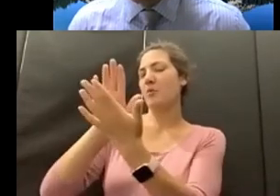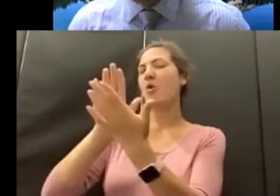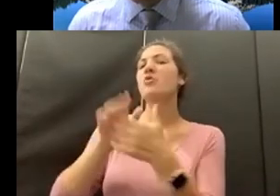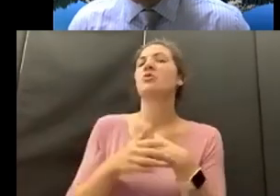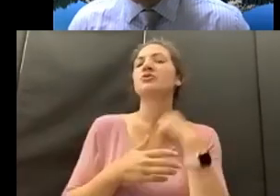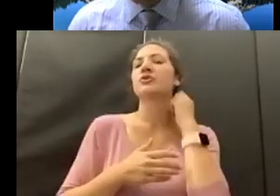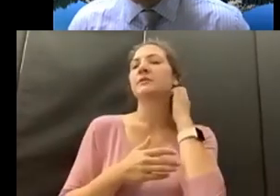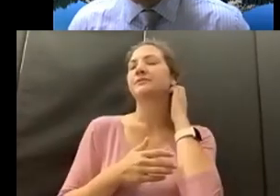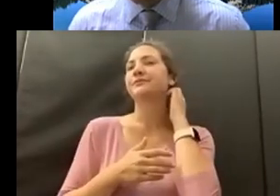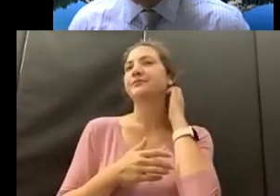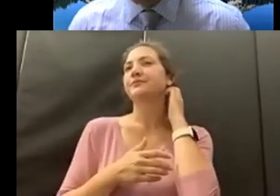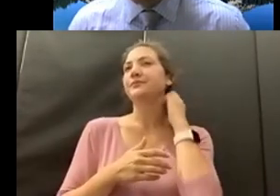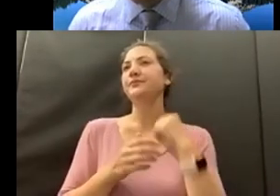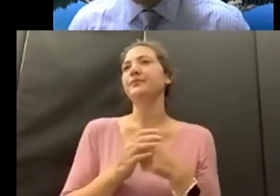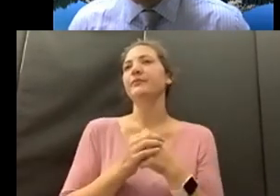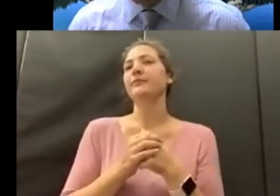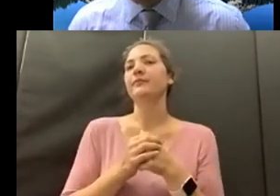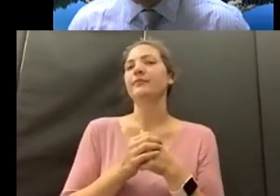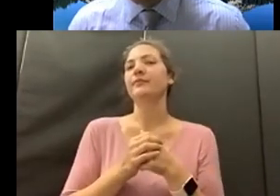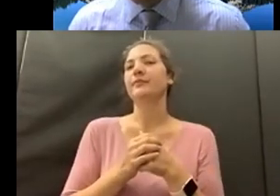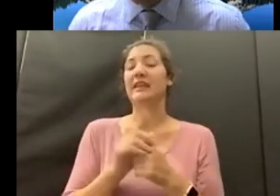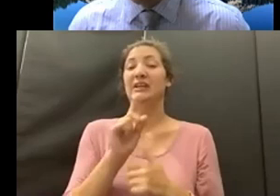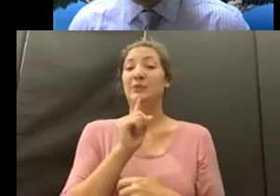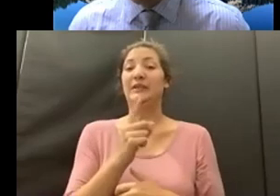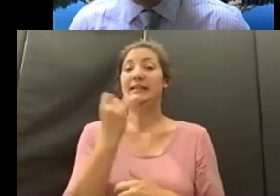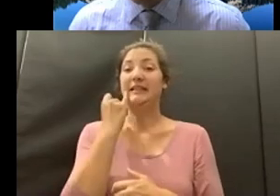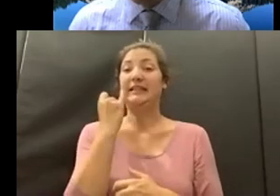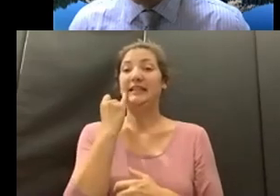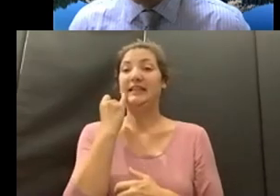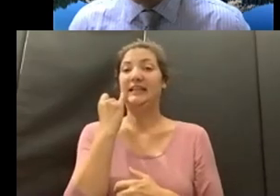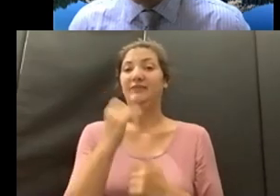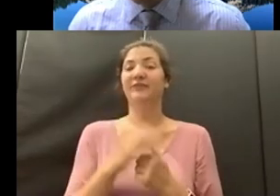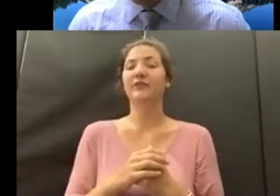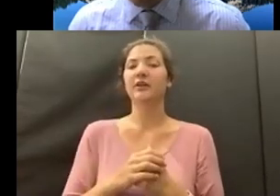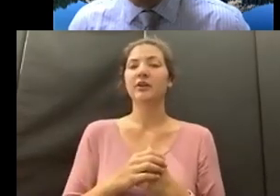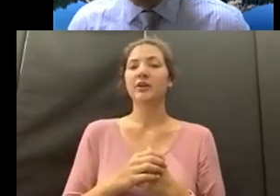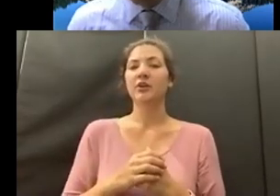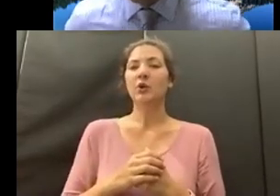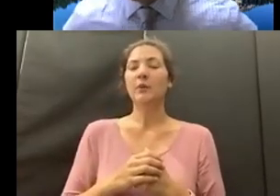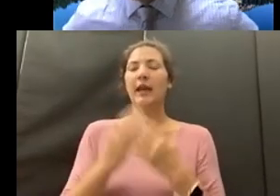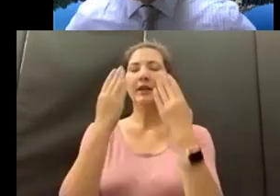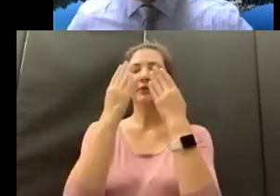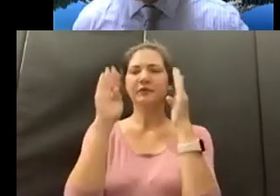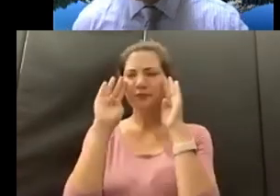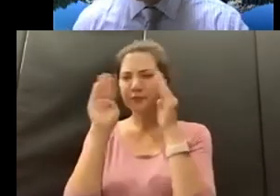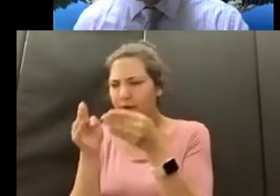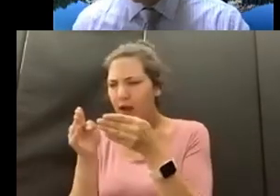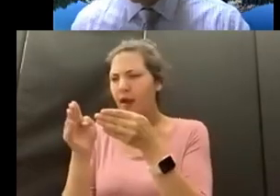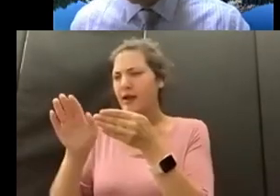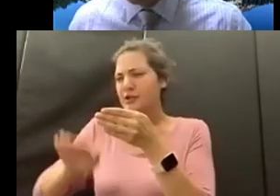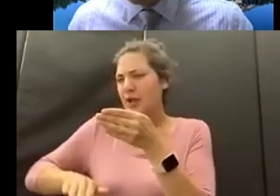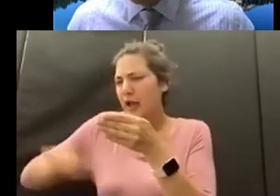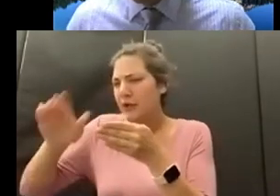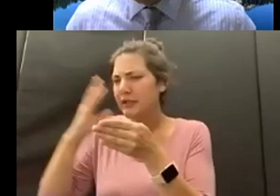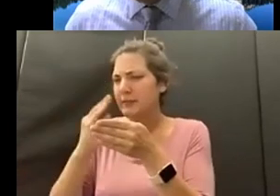the experiences that happen in childhood and the experiences that happen in adulthood and then, you know, in senior years,